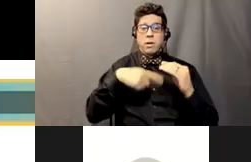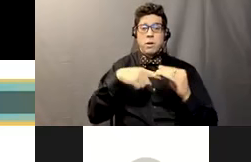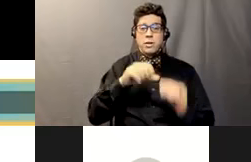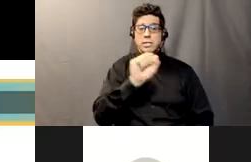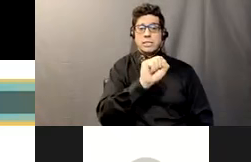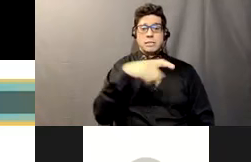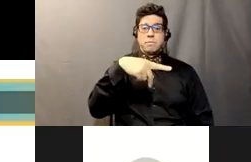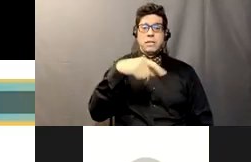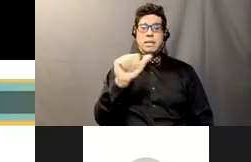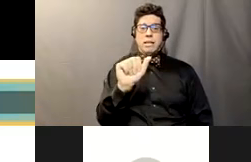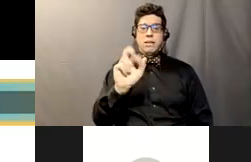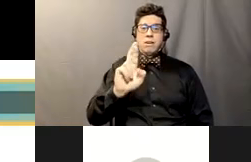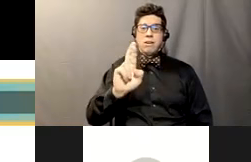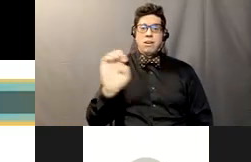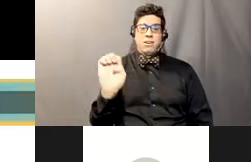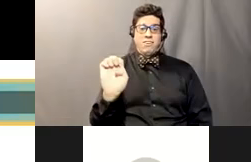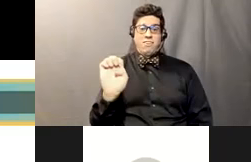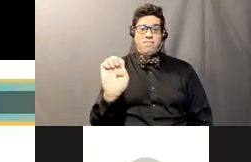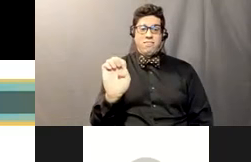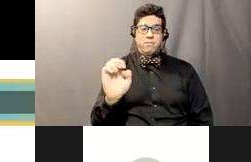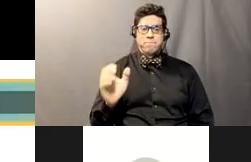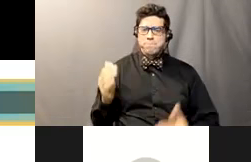Thank you so much, Diana. So